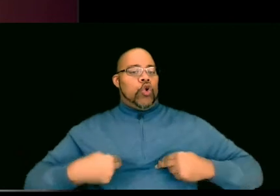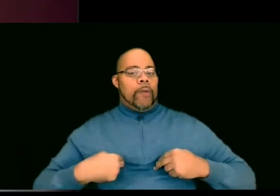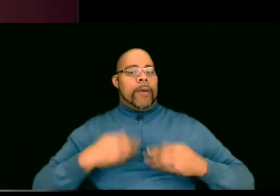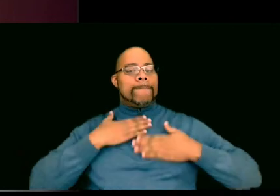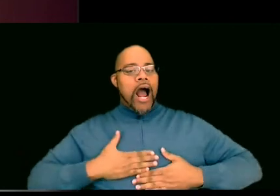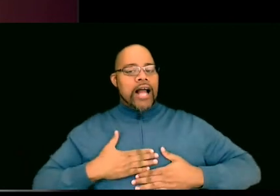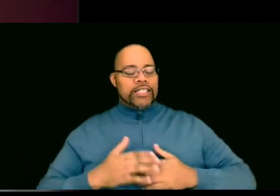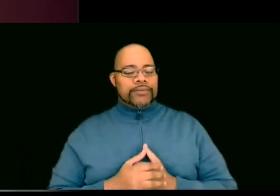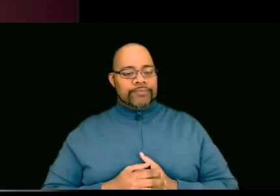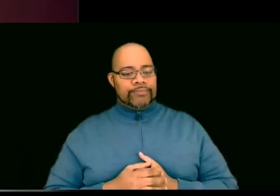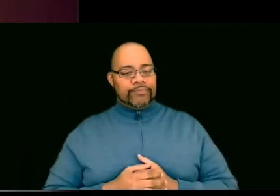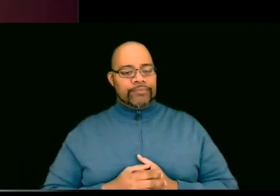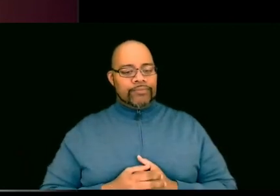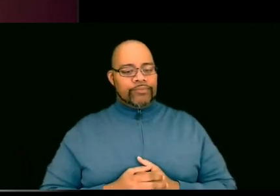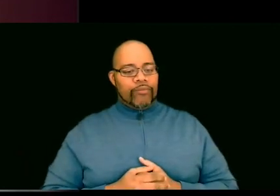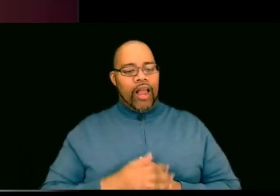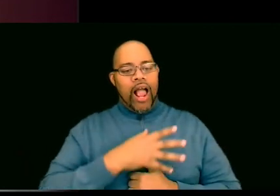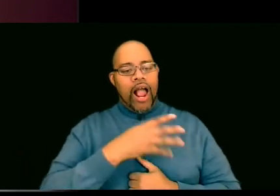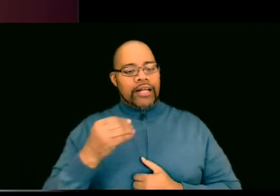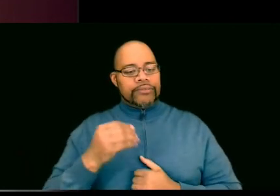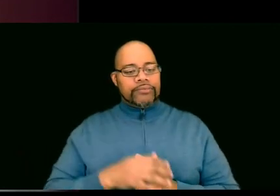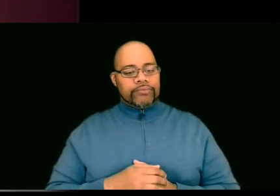the human body.